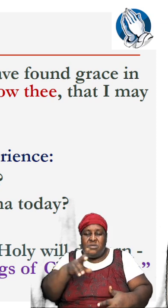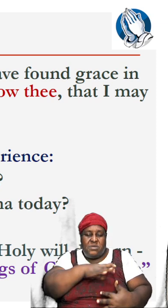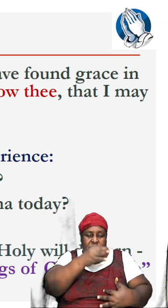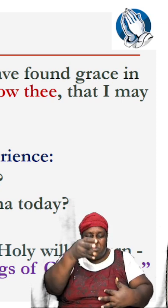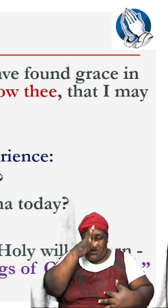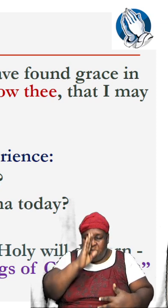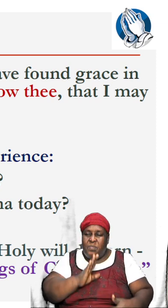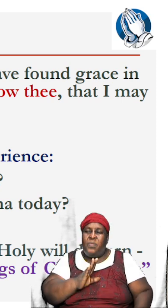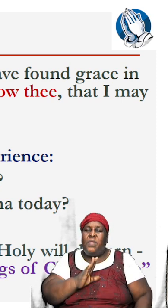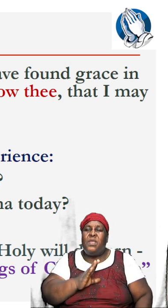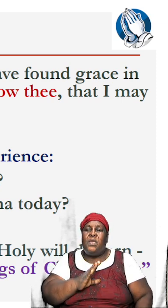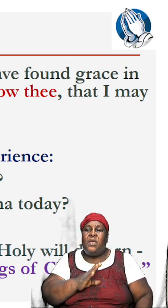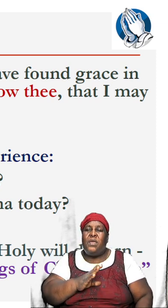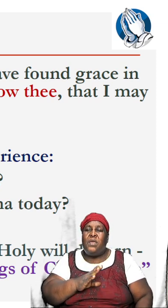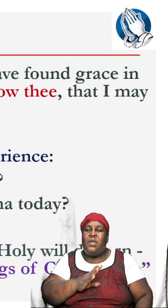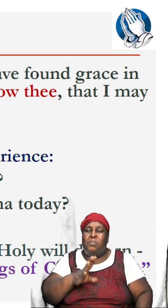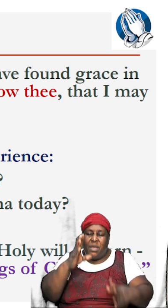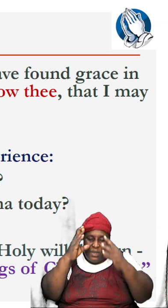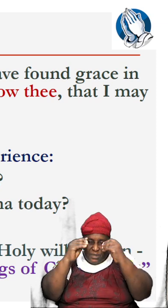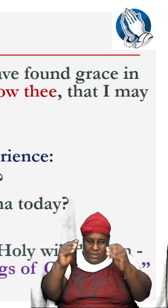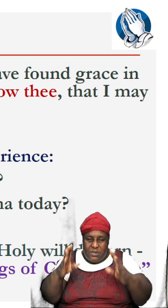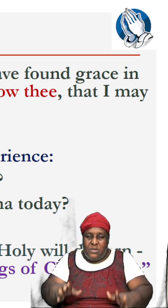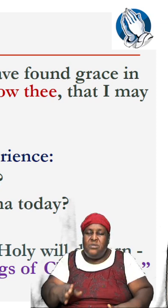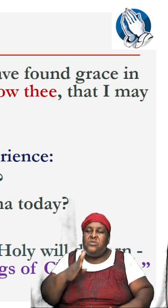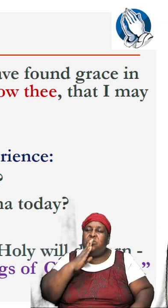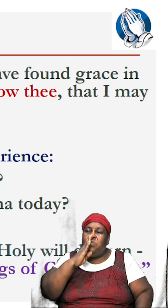God, my teacher be,